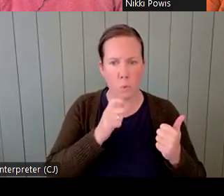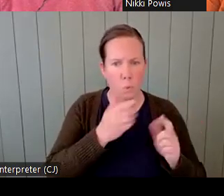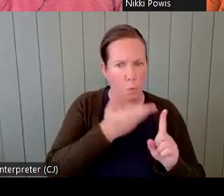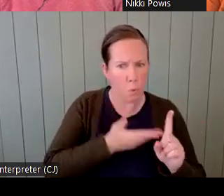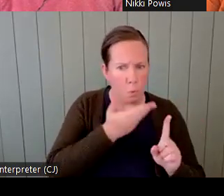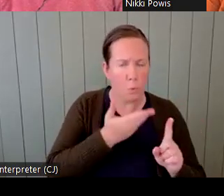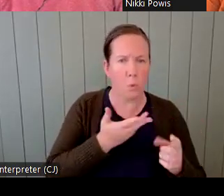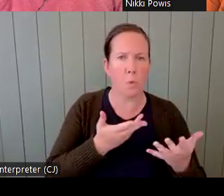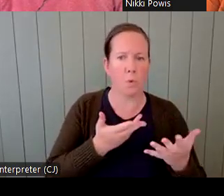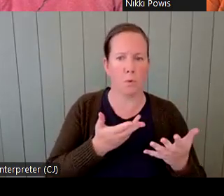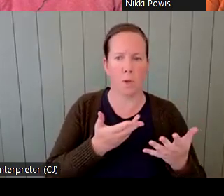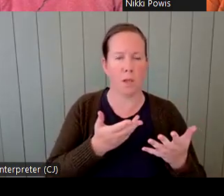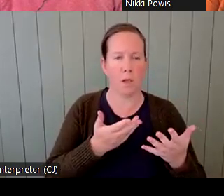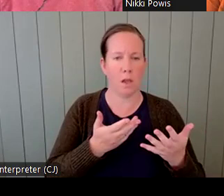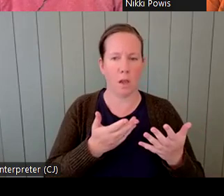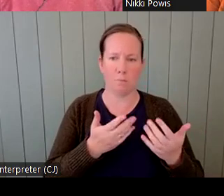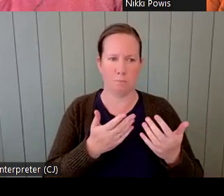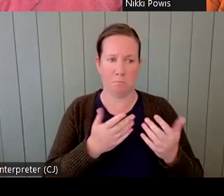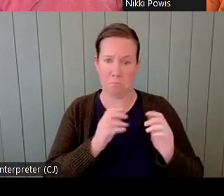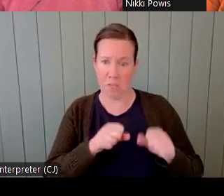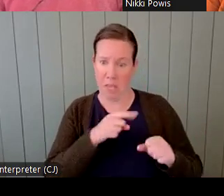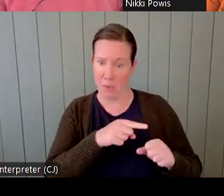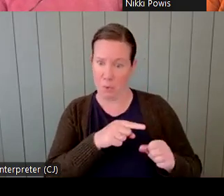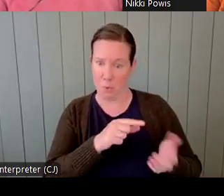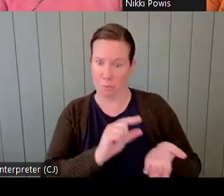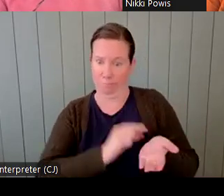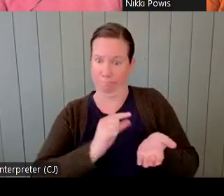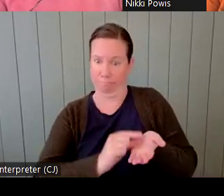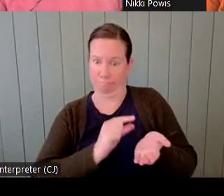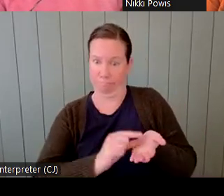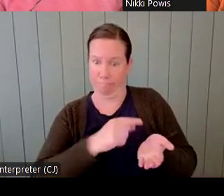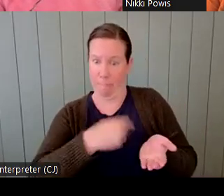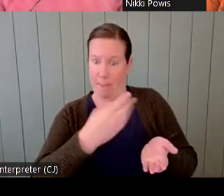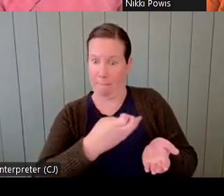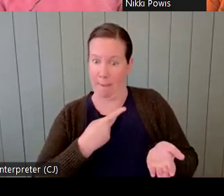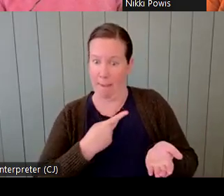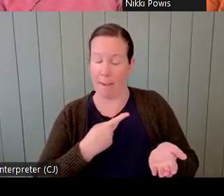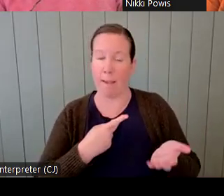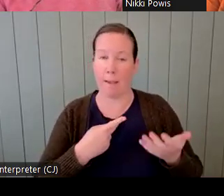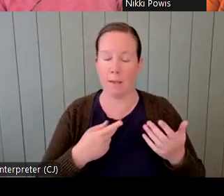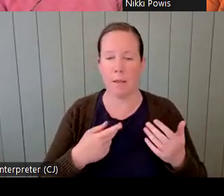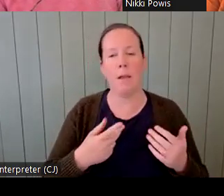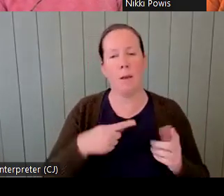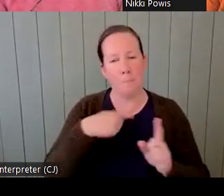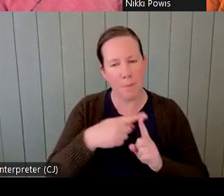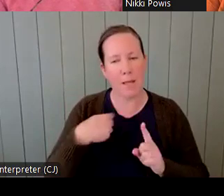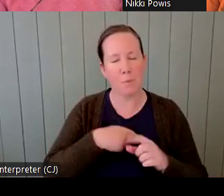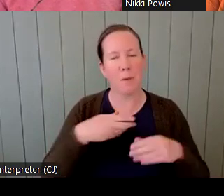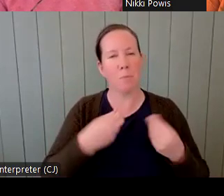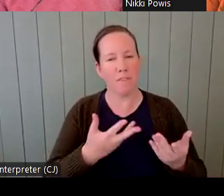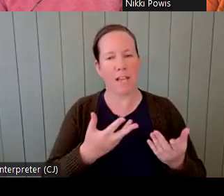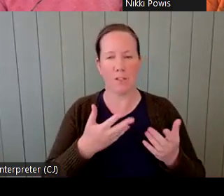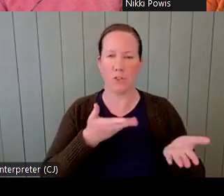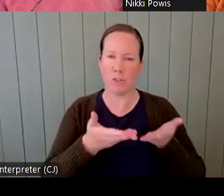supported in returning the loans? We do provide wraparound services, and that is where it has come after the